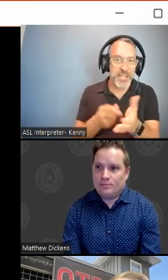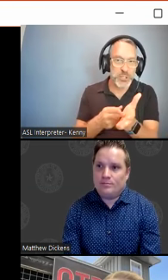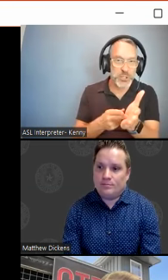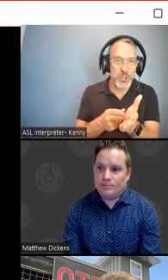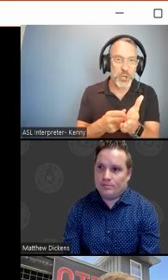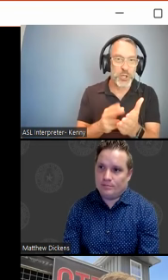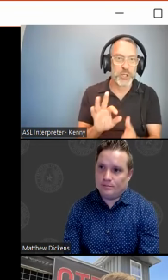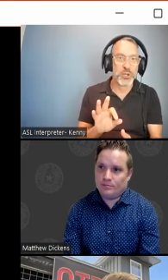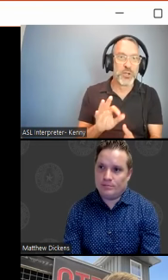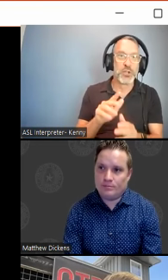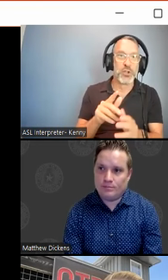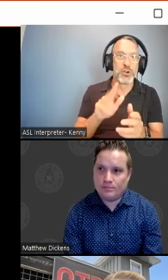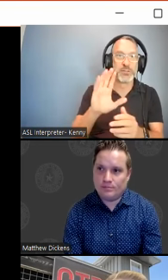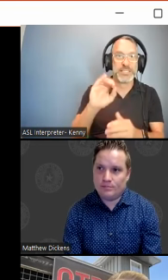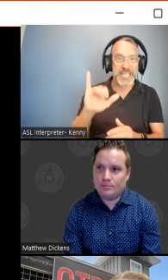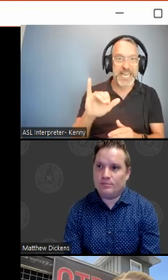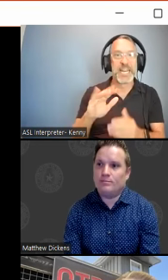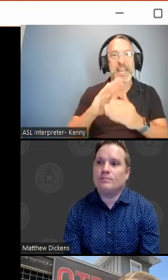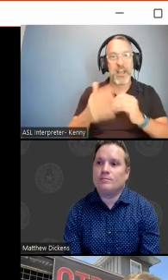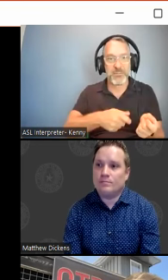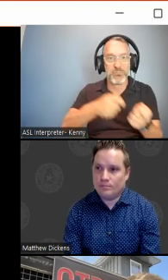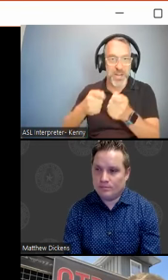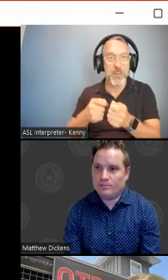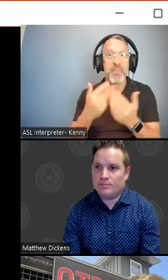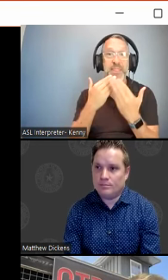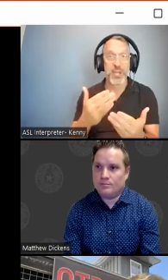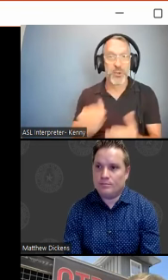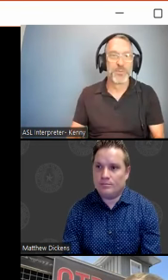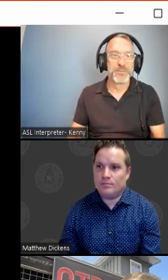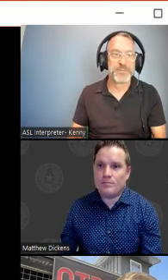bring up your cities and counties. Thank y'all.